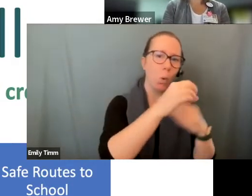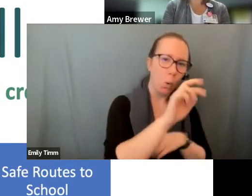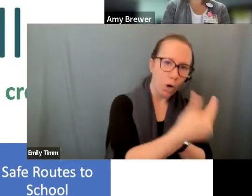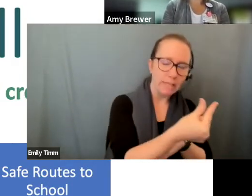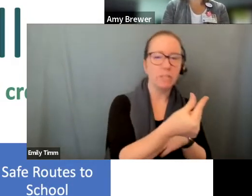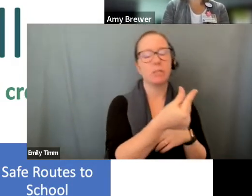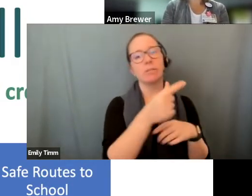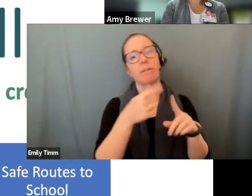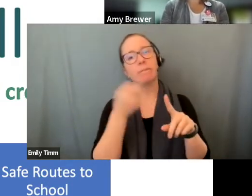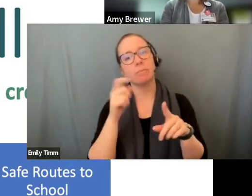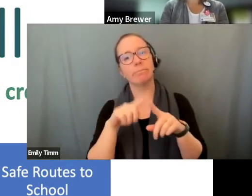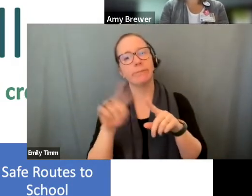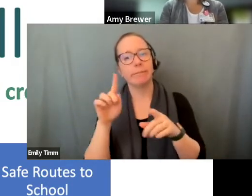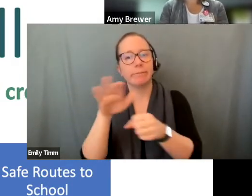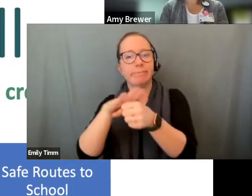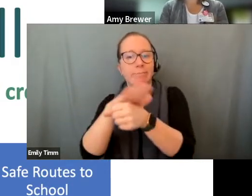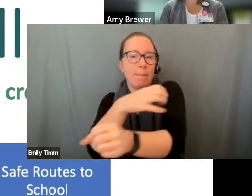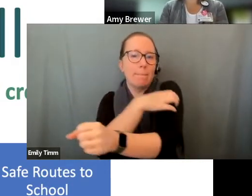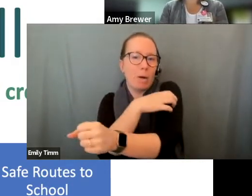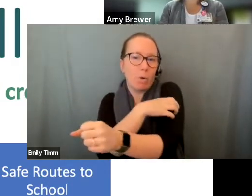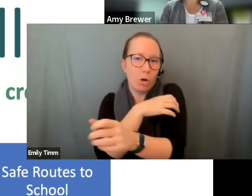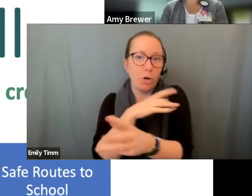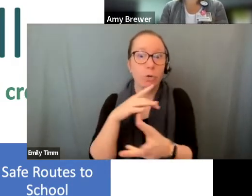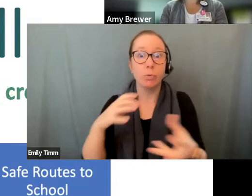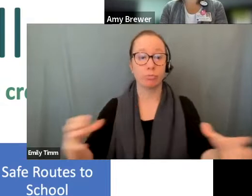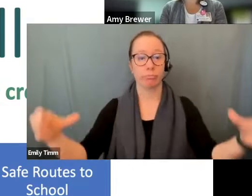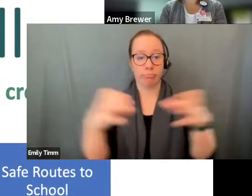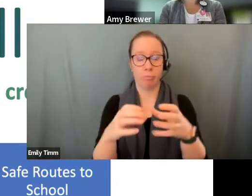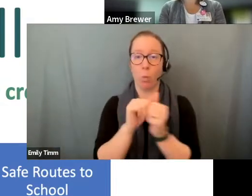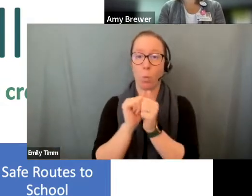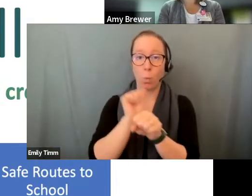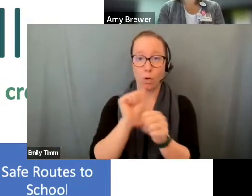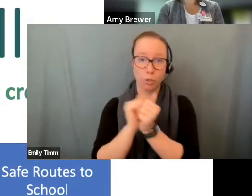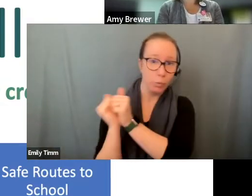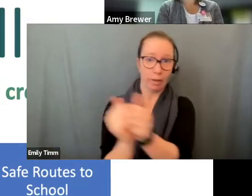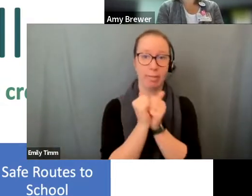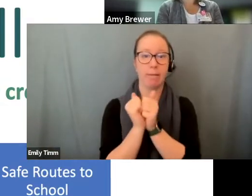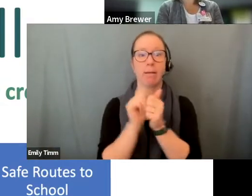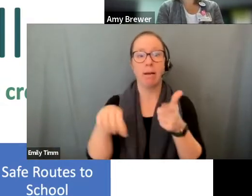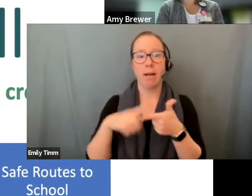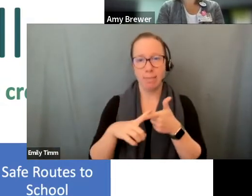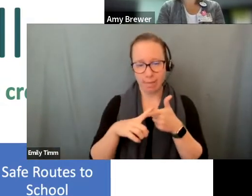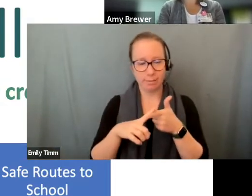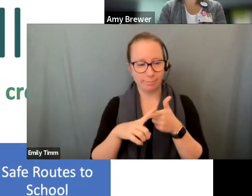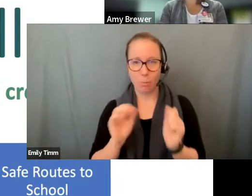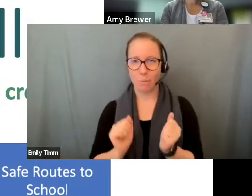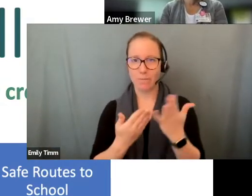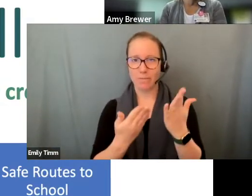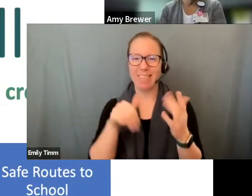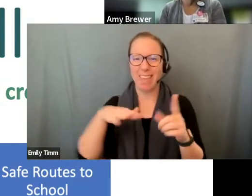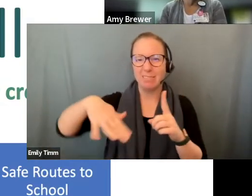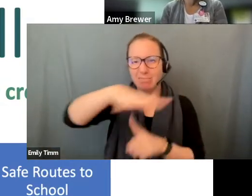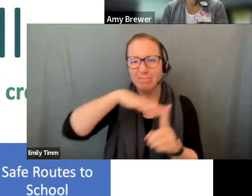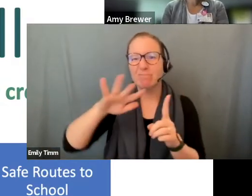power, working together to shore up everything that is around an individual, right? That environment or